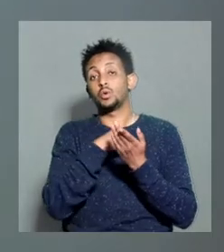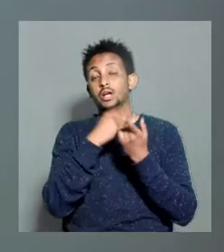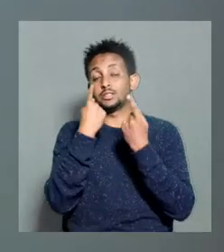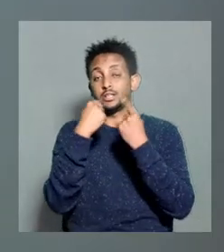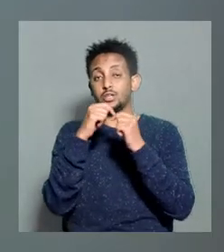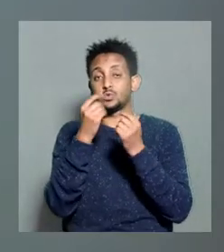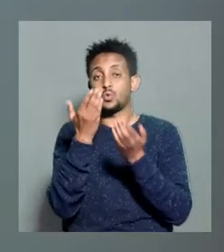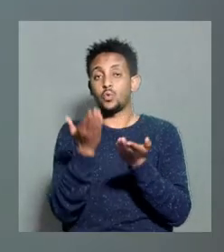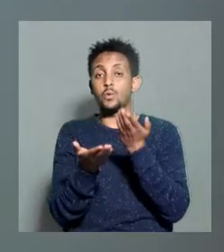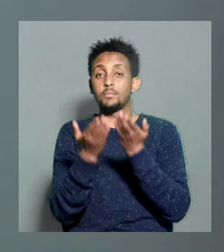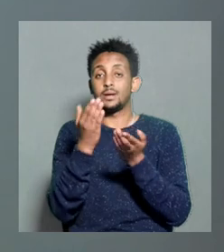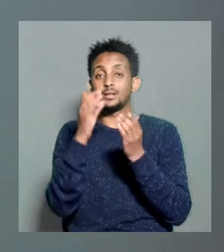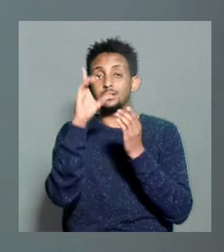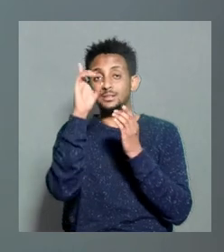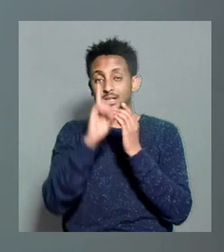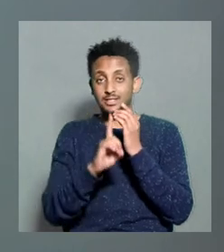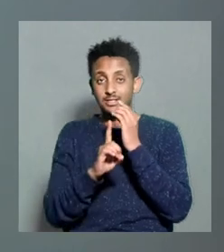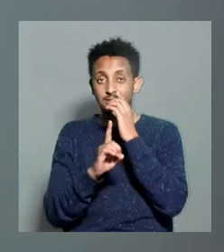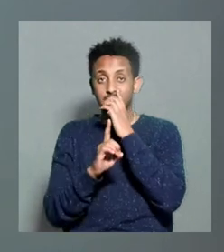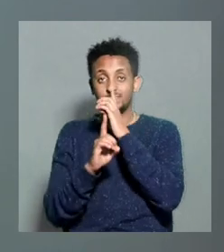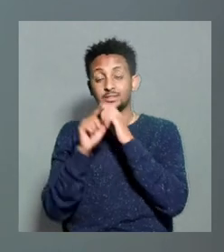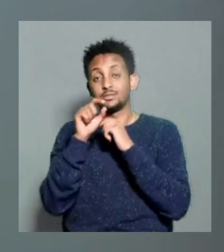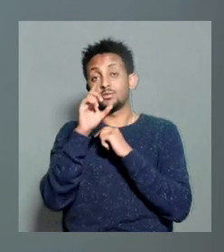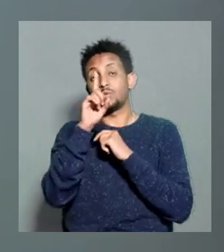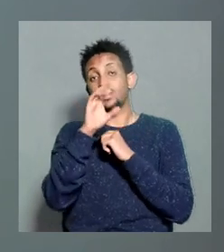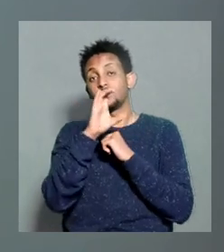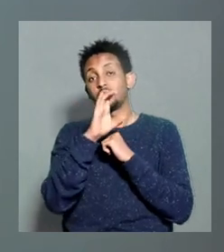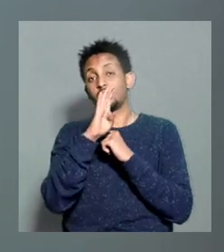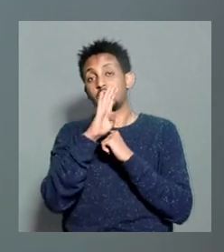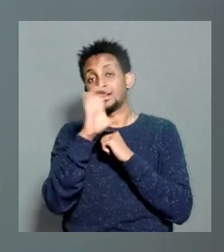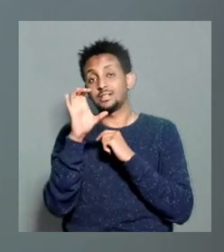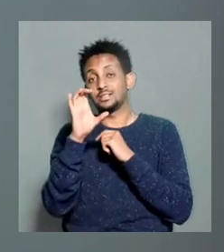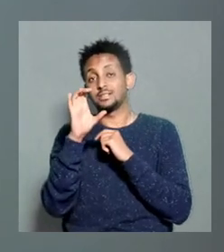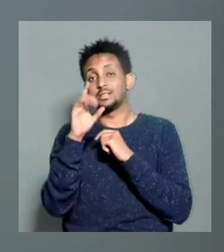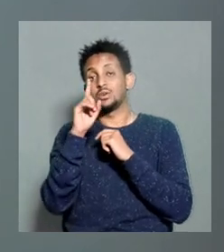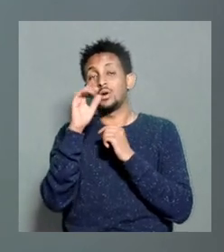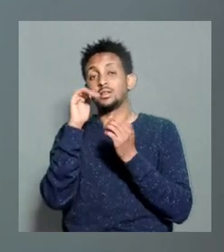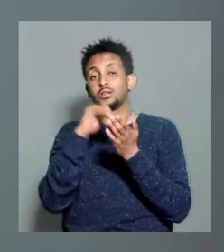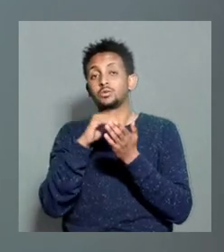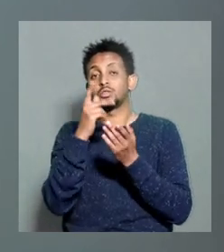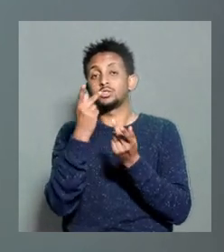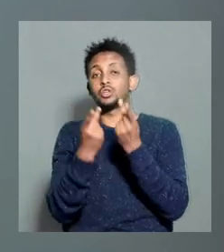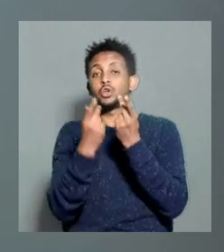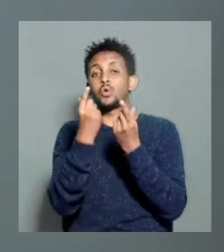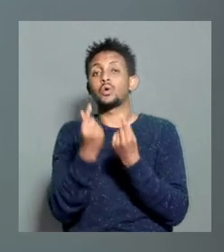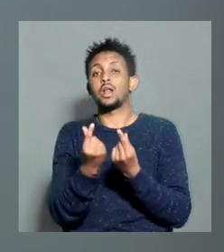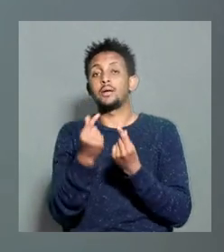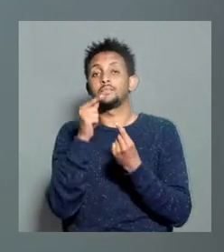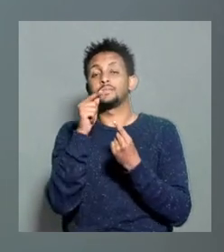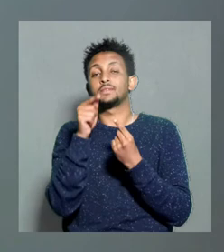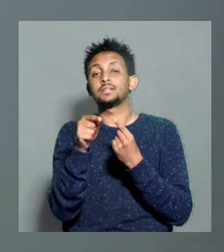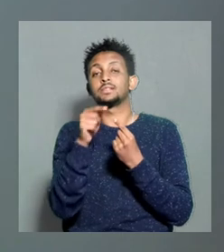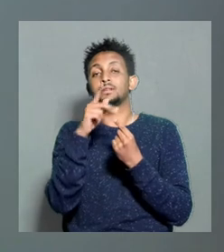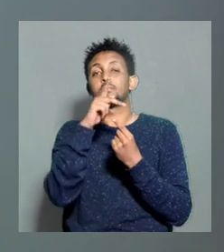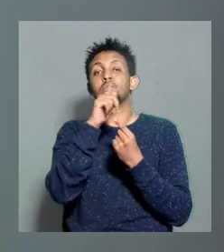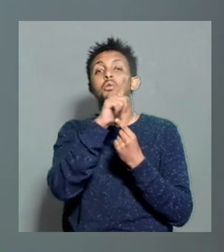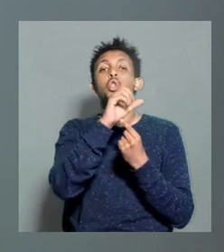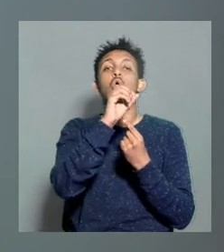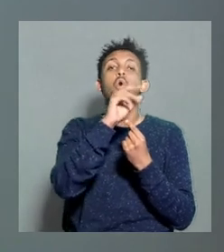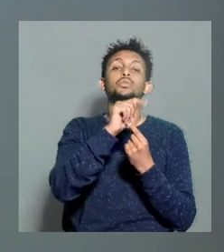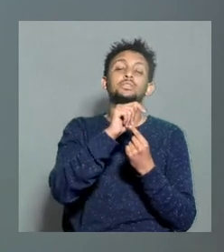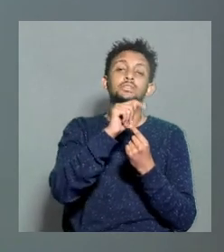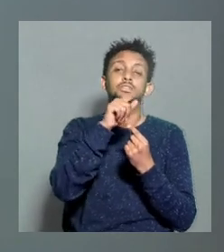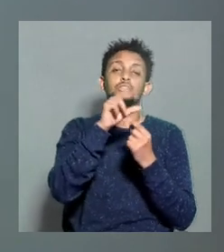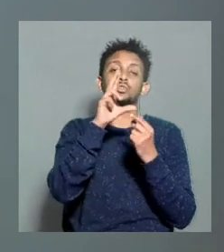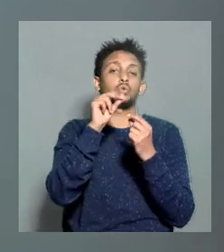trying to compare their density, this one is 400 kilogram and this one is 1,000 kilogram. And it floats, okay? It would not